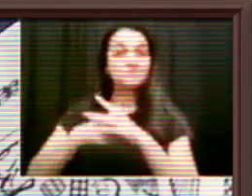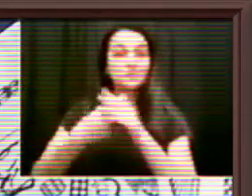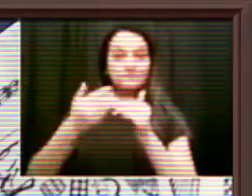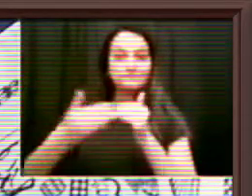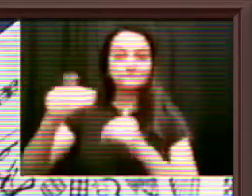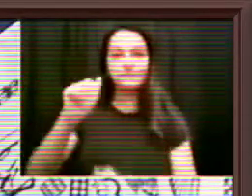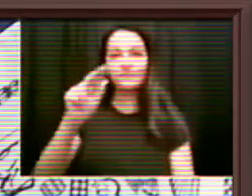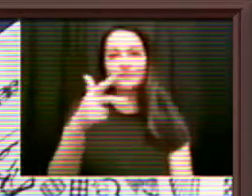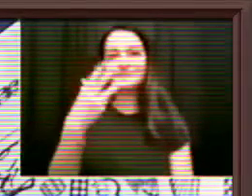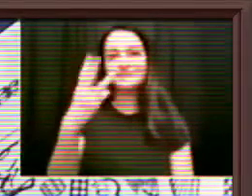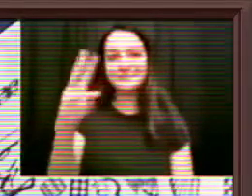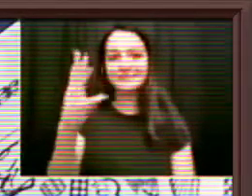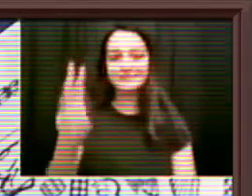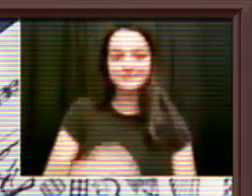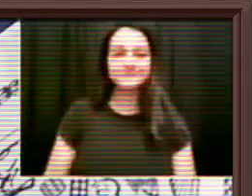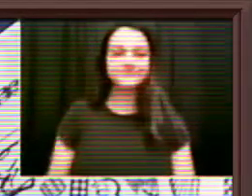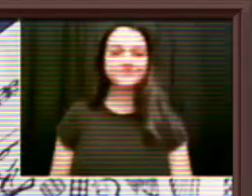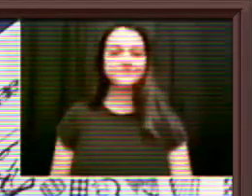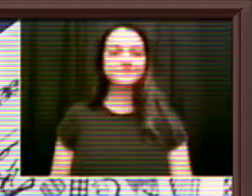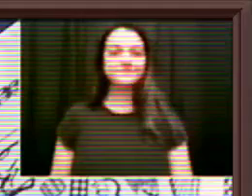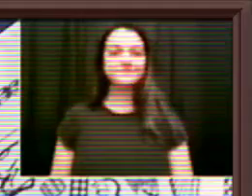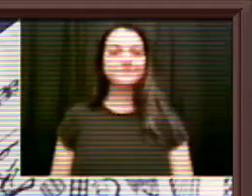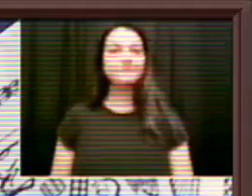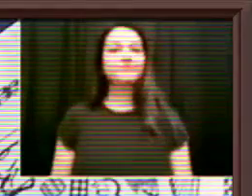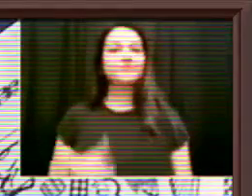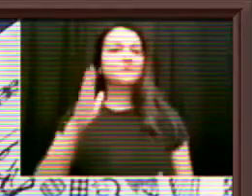Now, nothing's, you know,